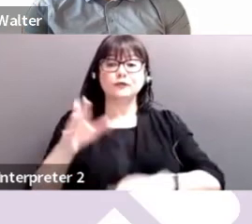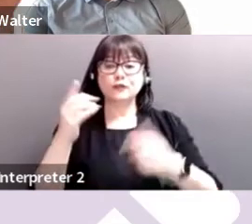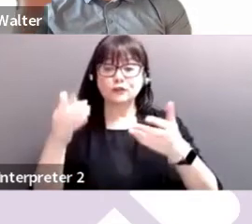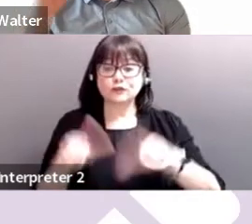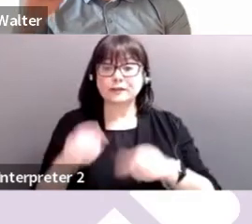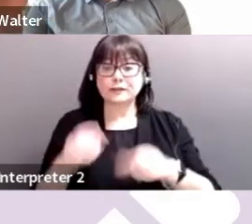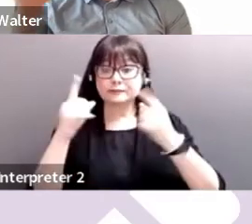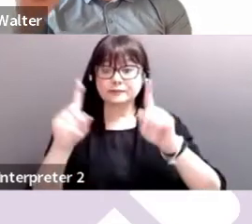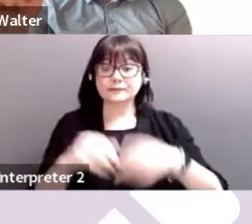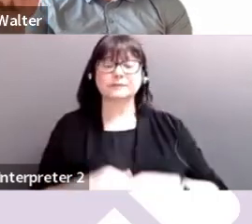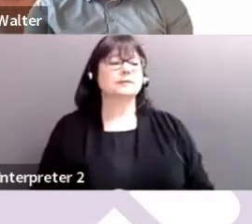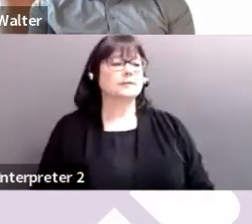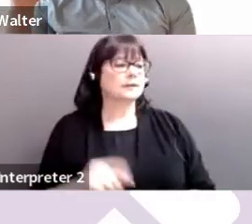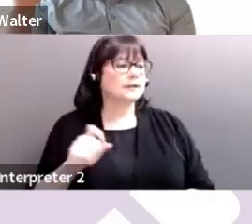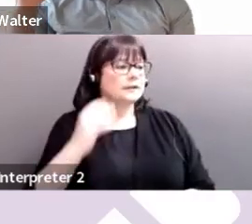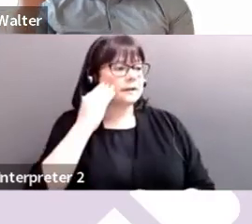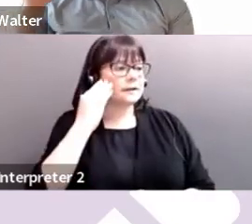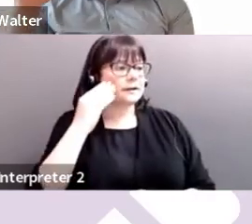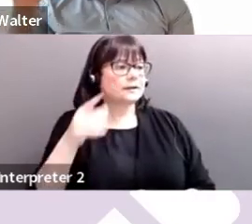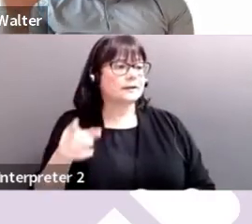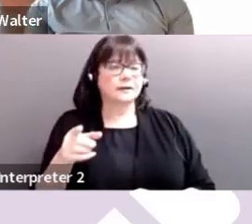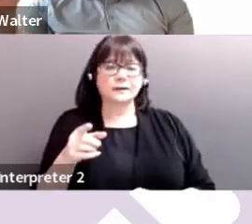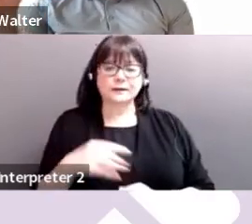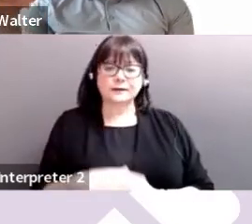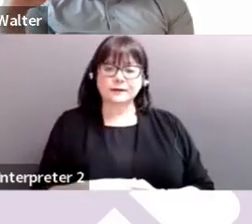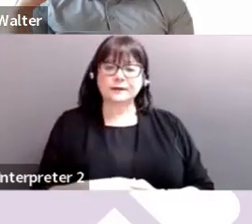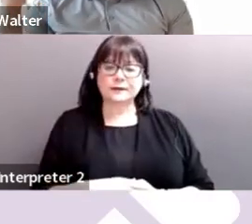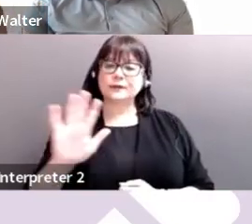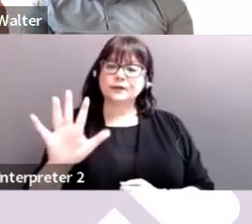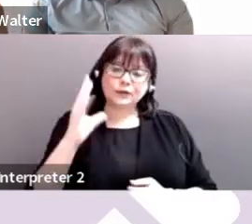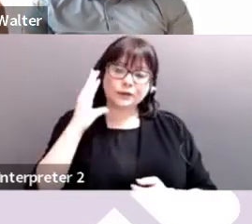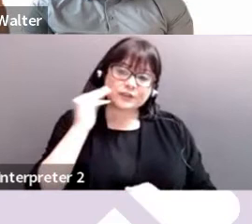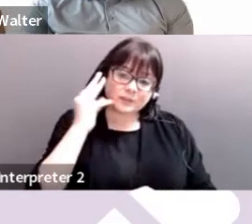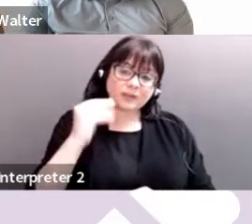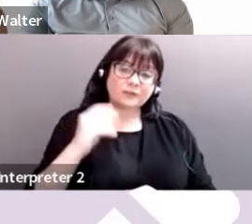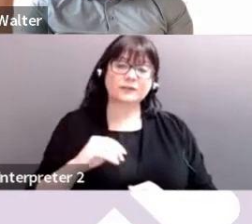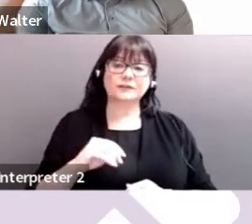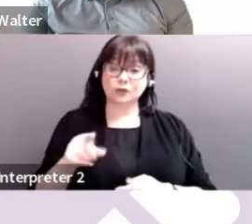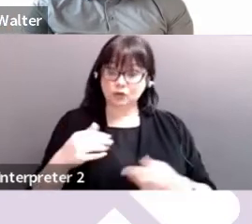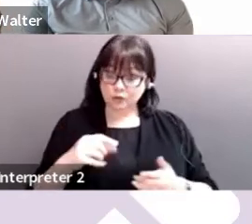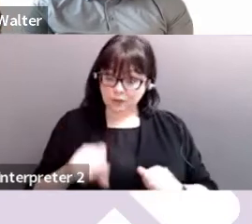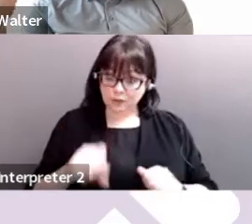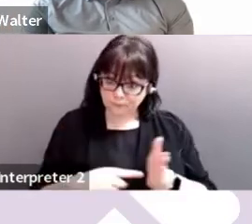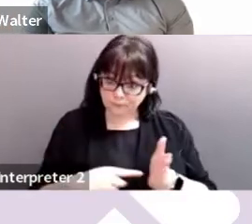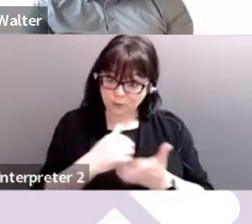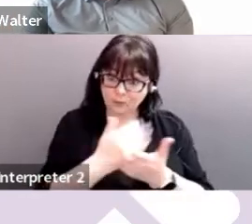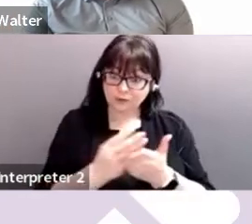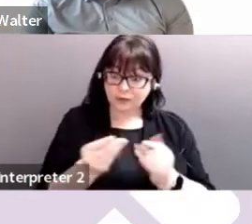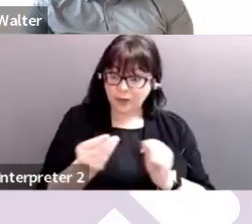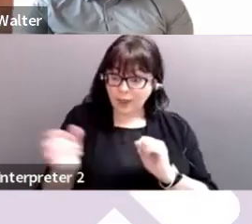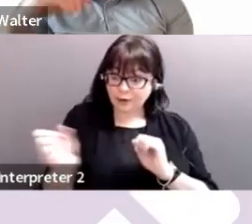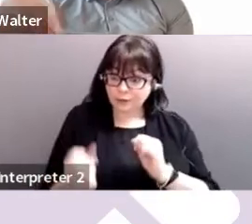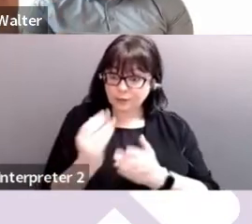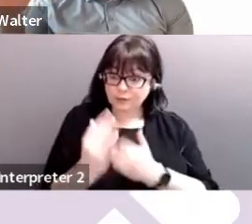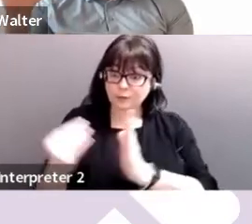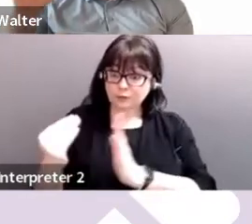your experience, your capacity, your budget. Like each of these things is very important. It's also very important to recognize that, working with a professional grant writer,